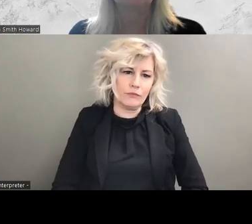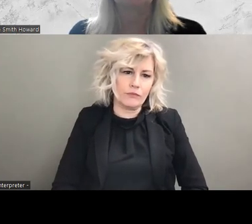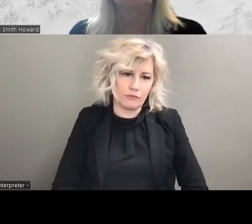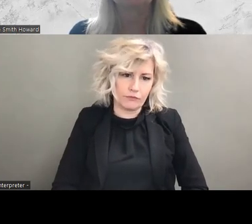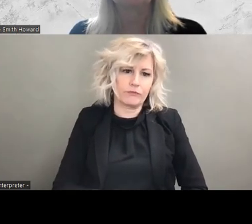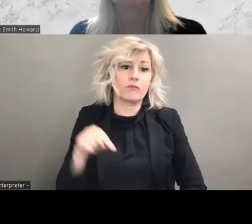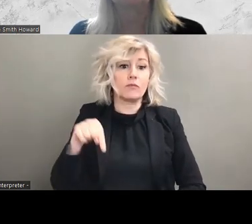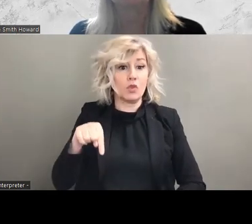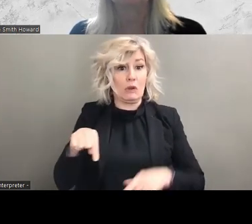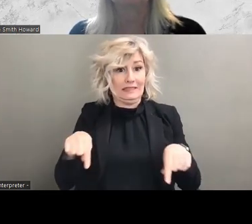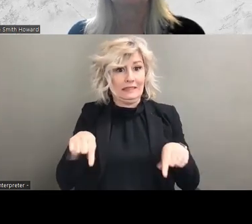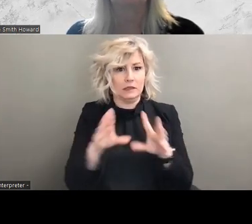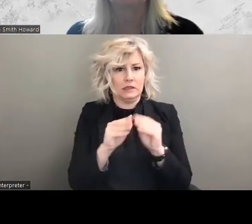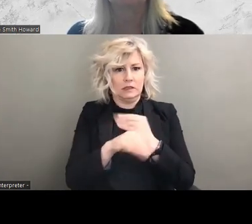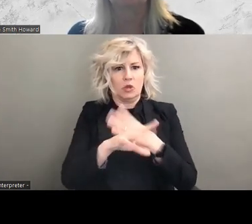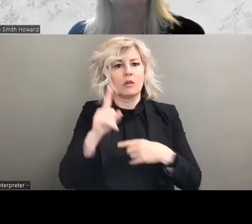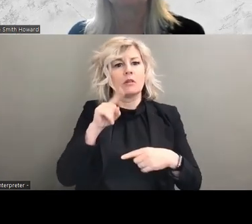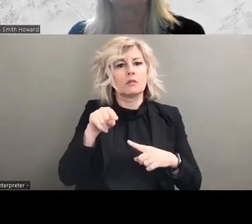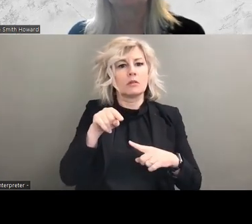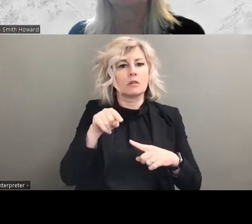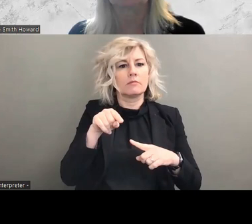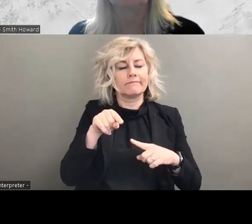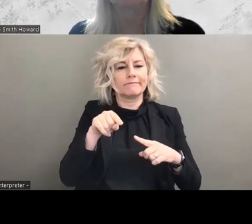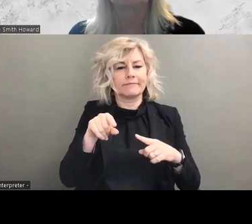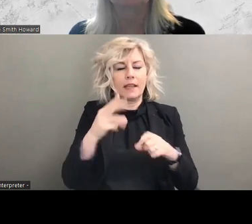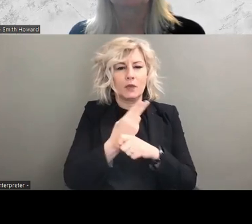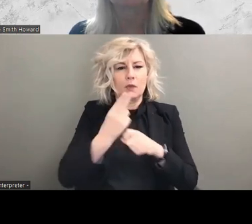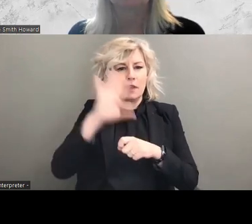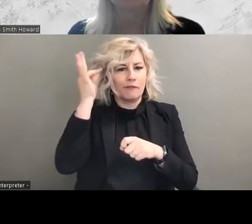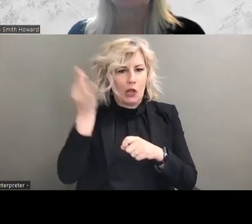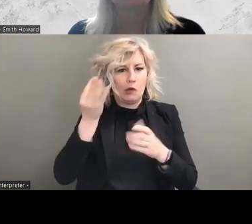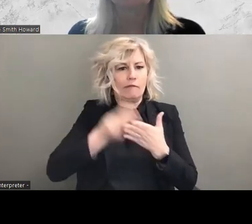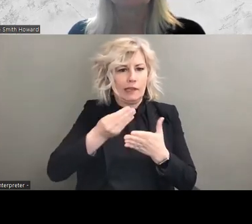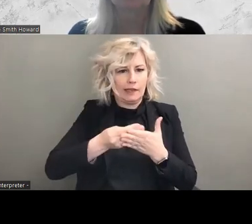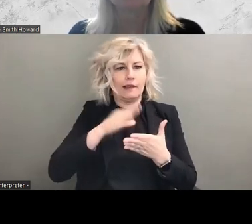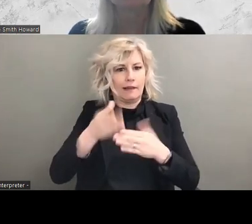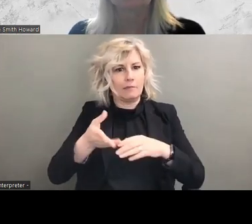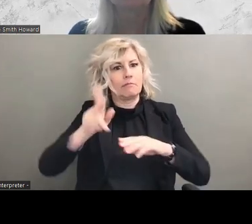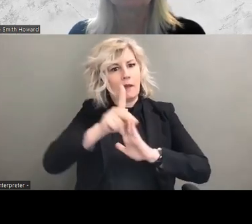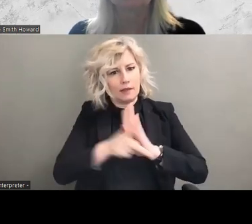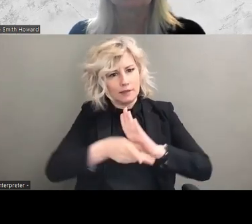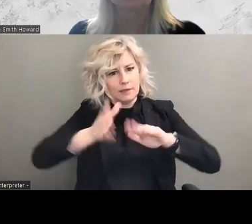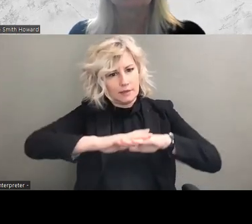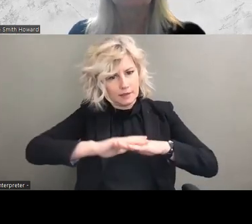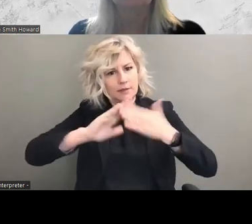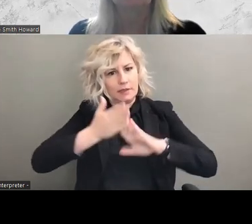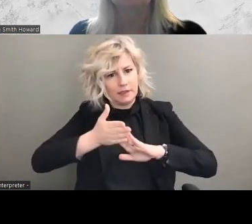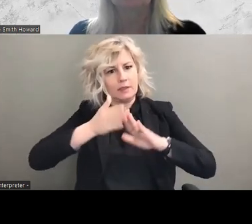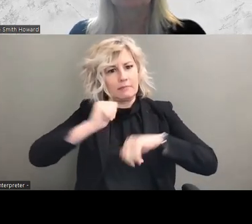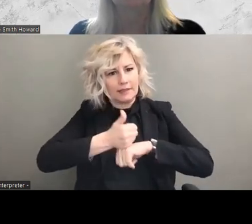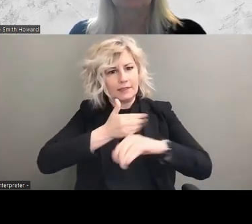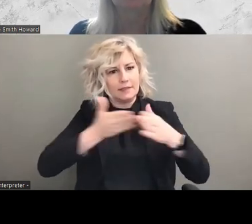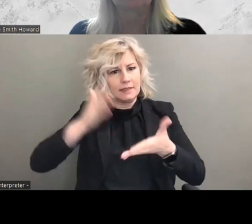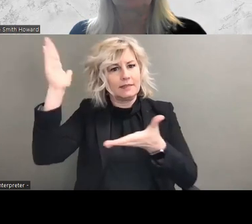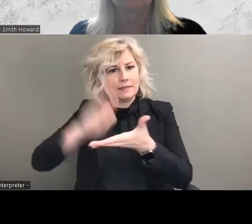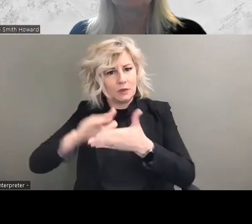Today's webinar, which would be Leveraging Federal Funding and Policy to Increase Community-Based Services and Reduce Dependency on Institutions, will be